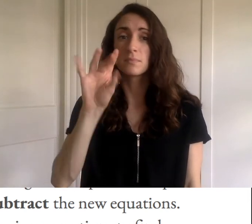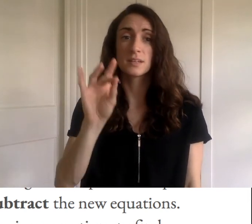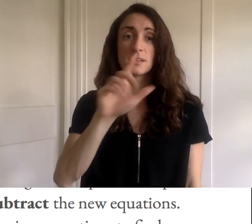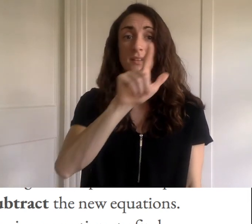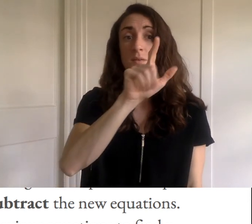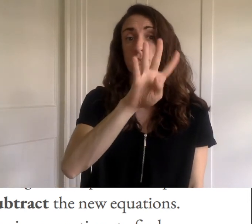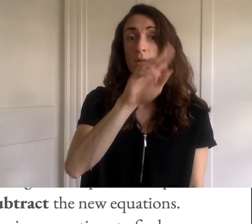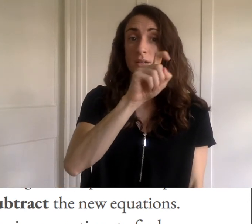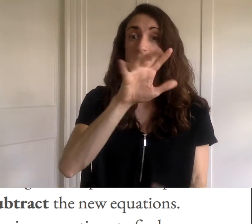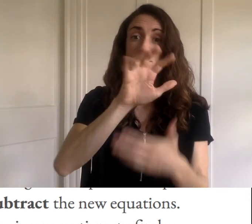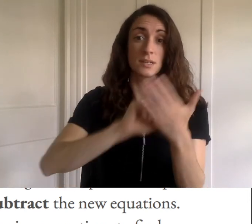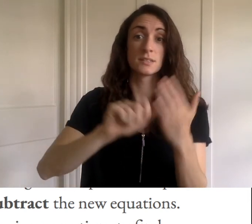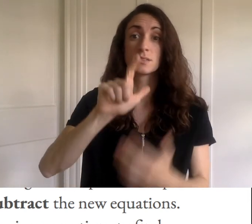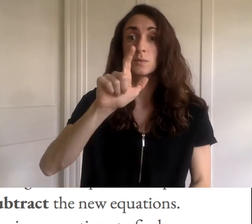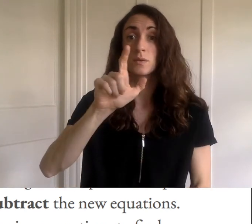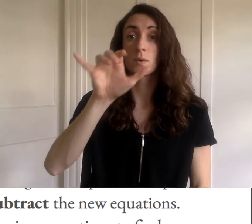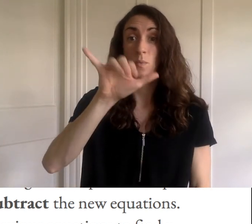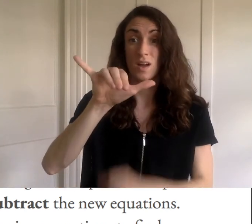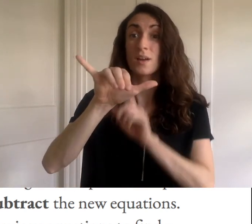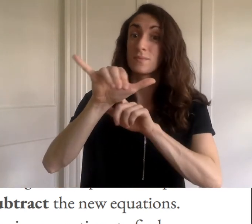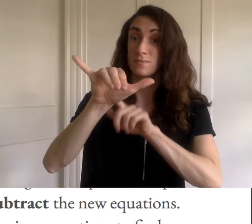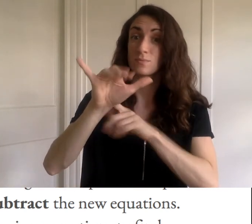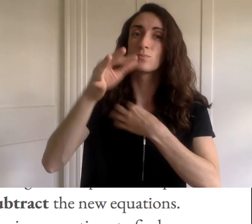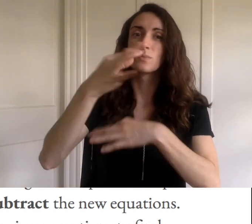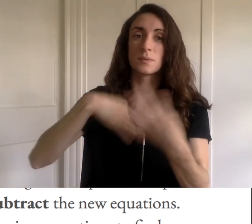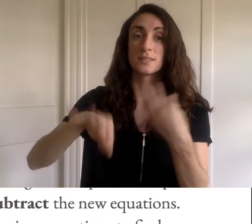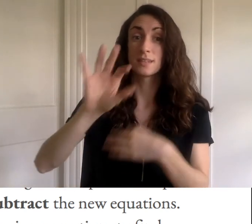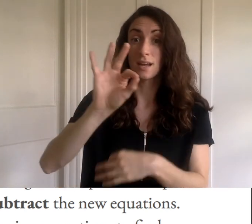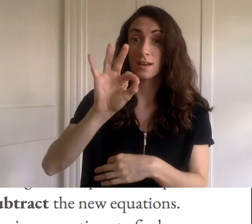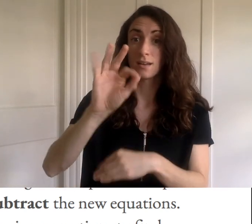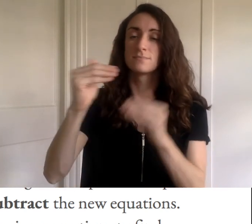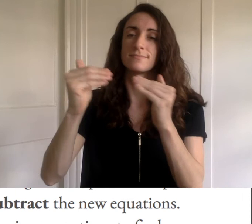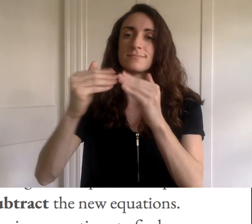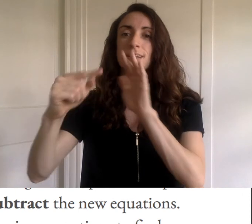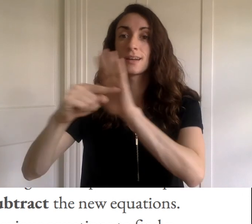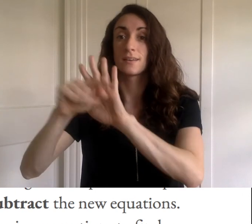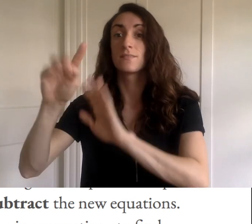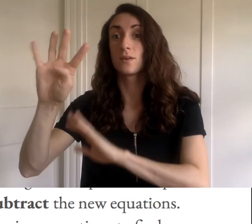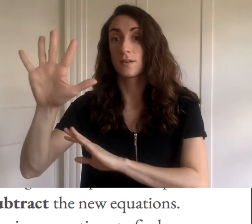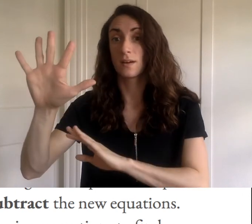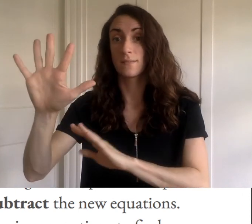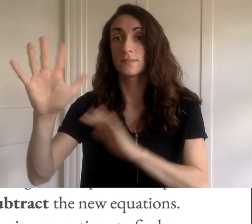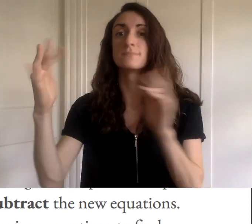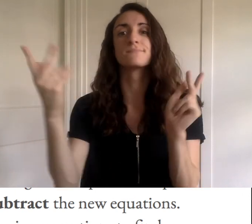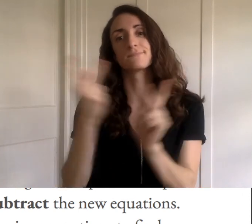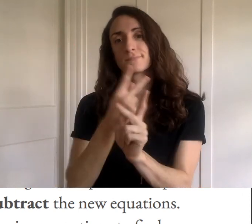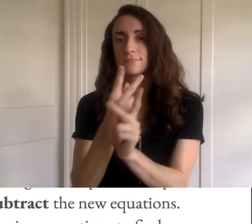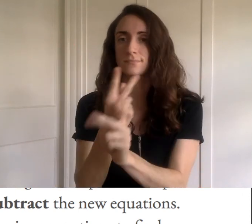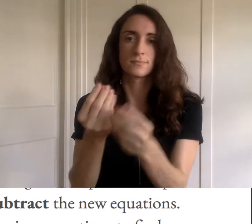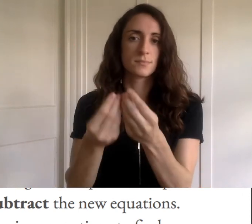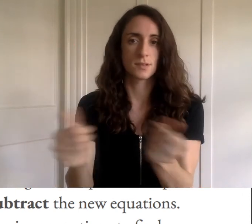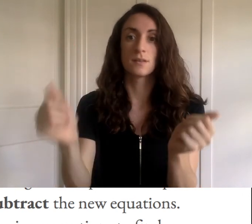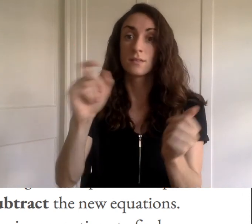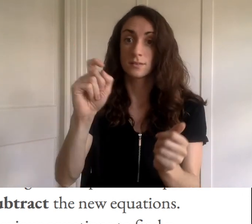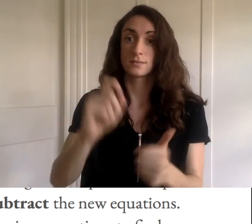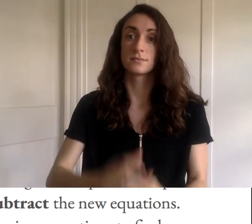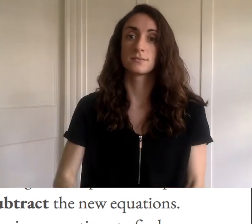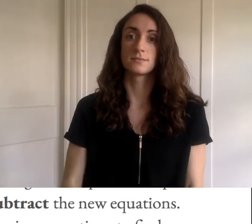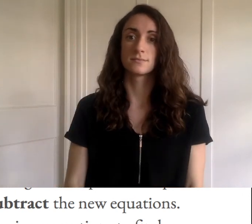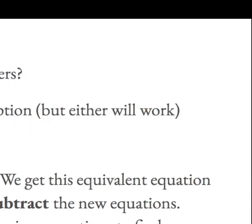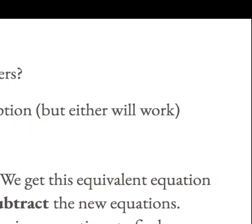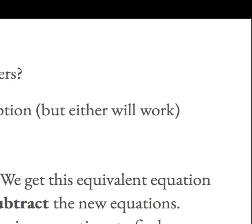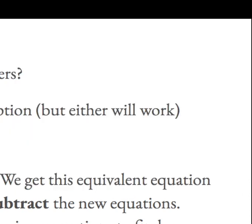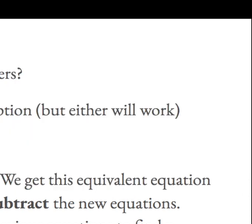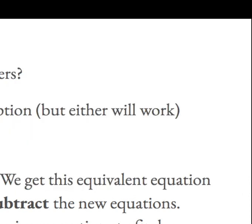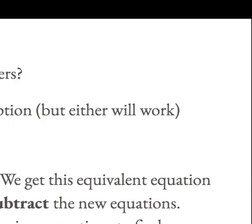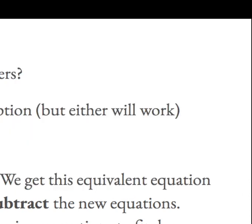So let's use this equation 24x minus 21y and replace that y with a 9 equals negative 45. And then we can solve this one